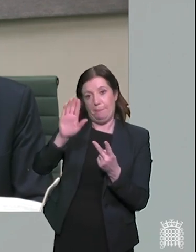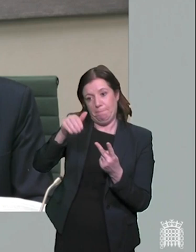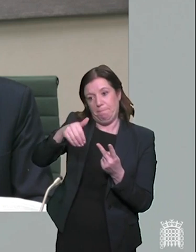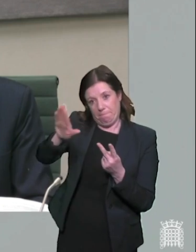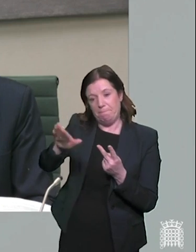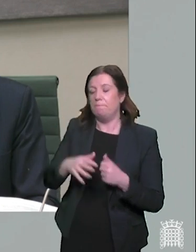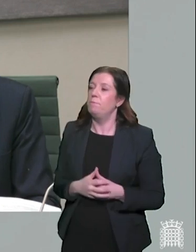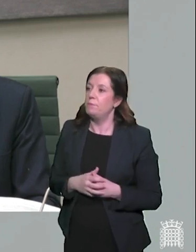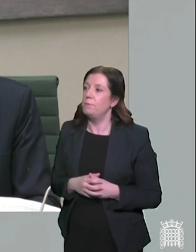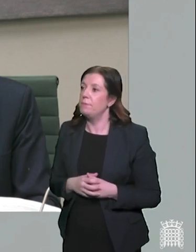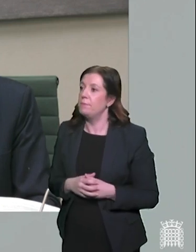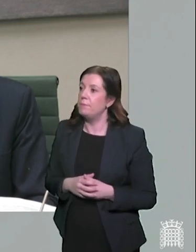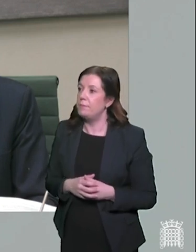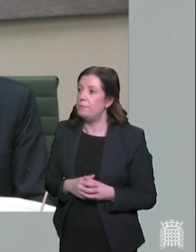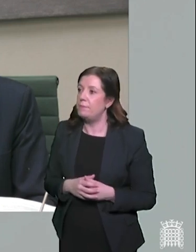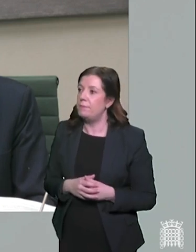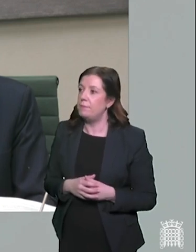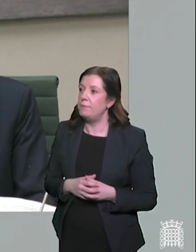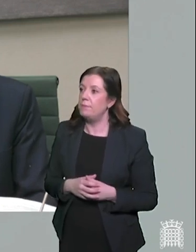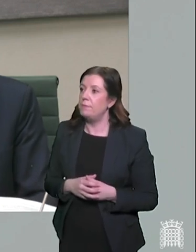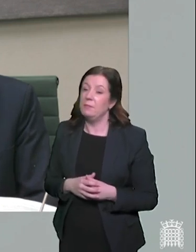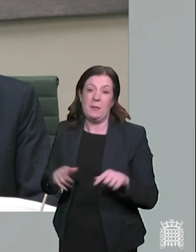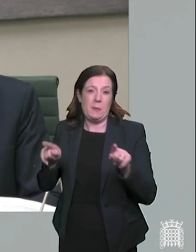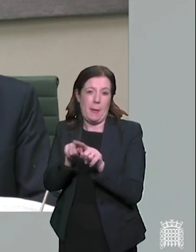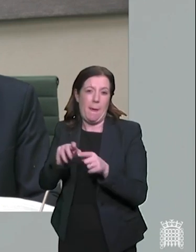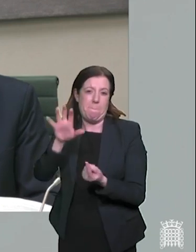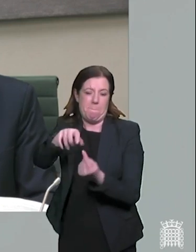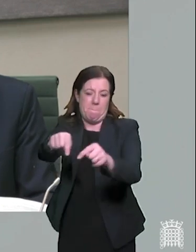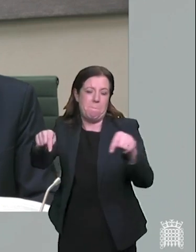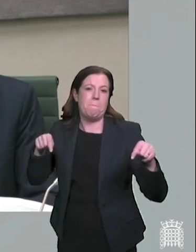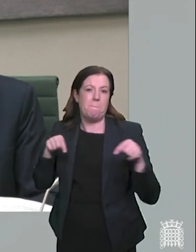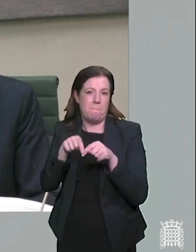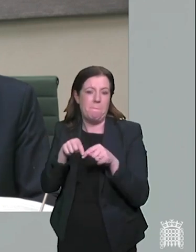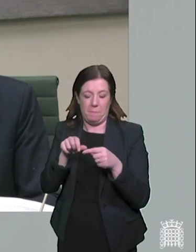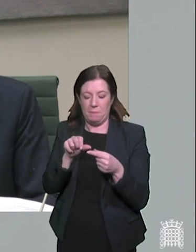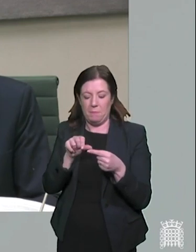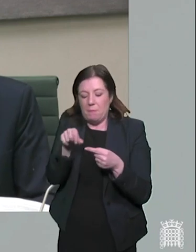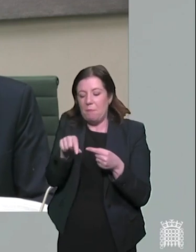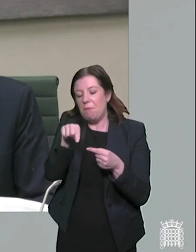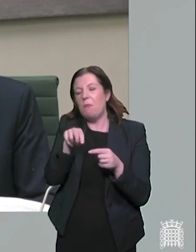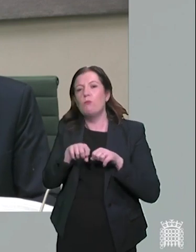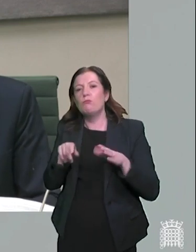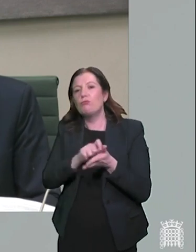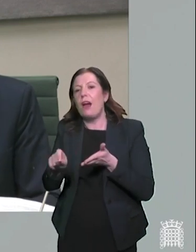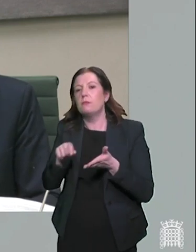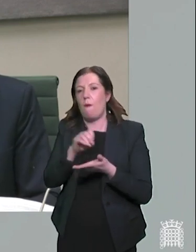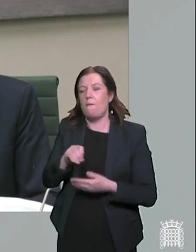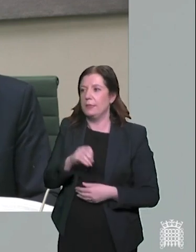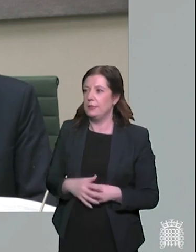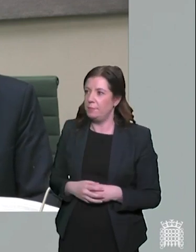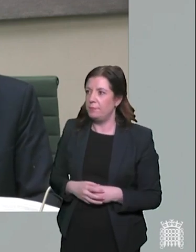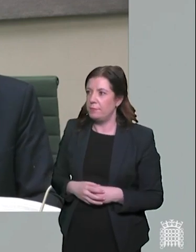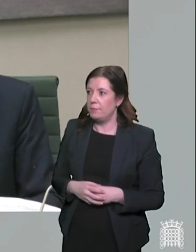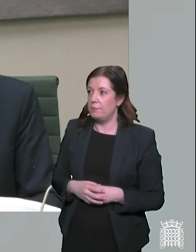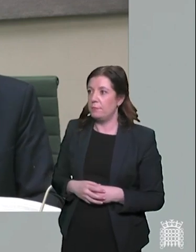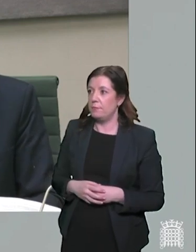special advisor that again took place in the vestibule outside the press office in number 10. And we have